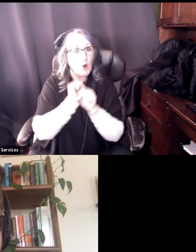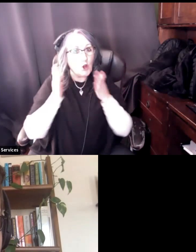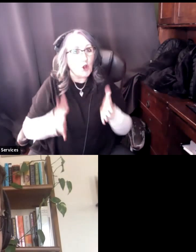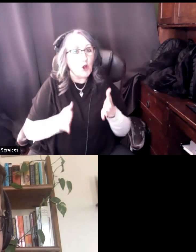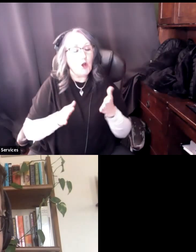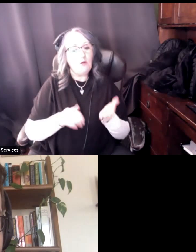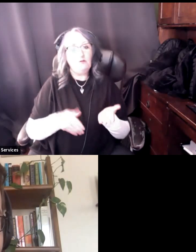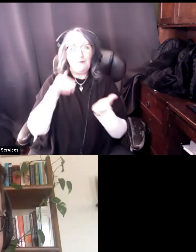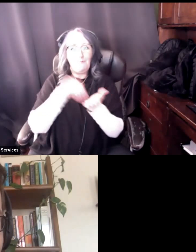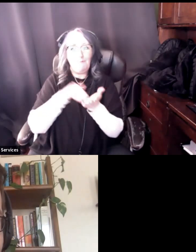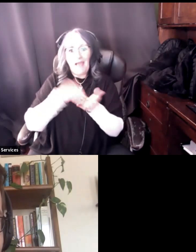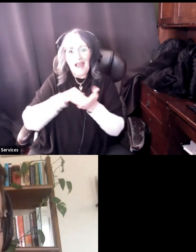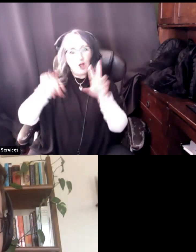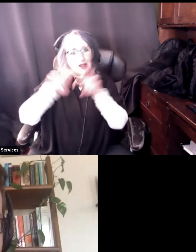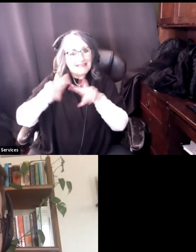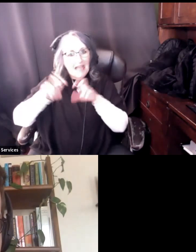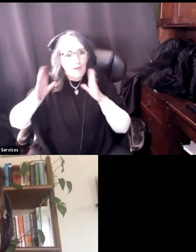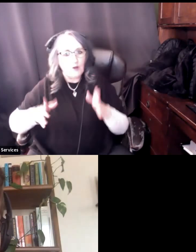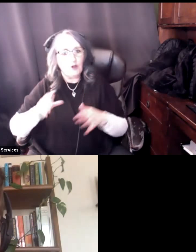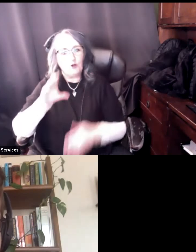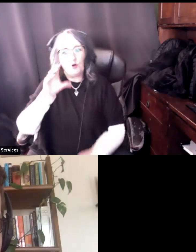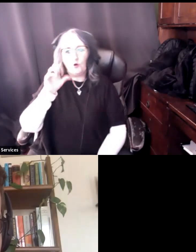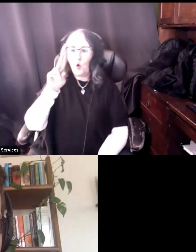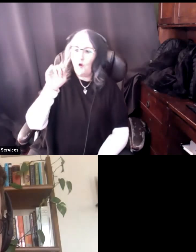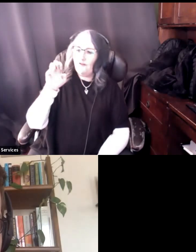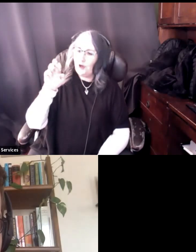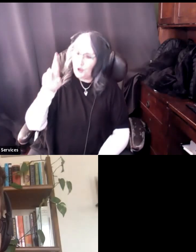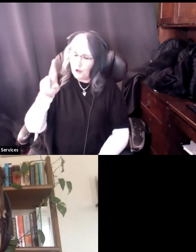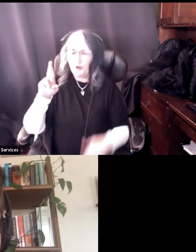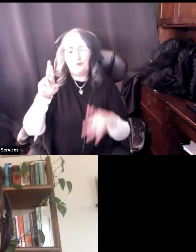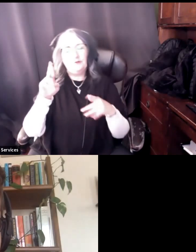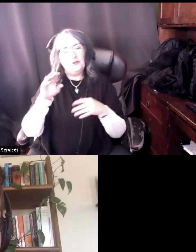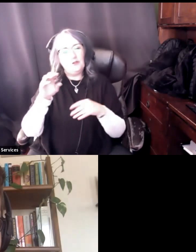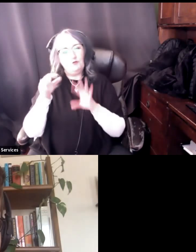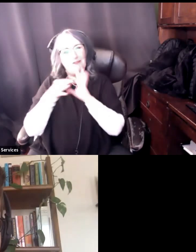a coroner who has to deal with COVID-19